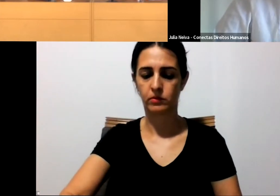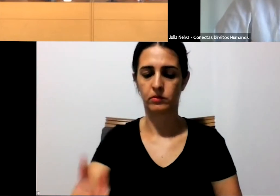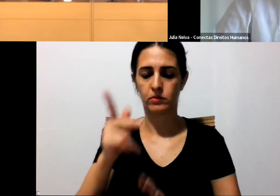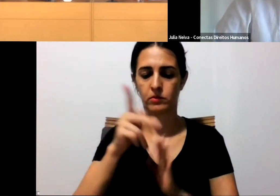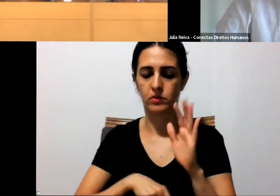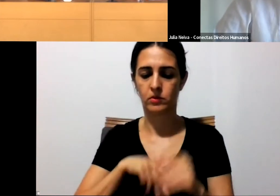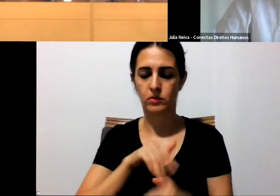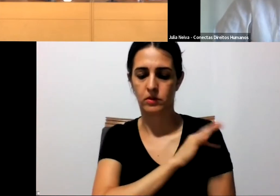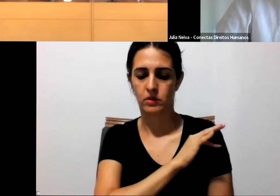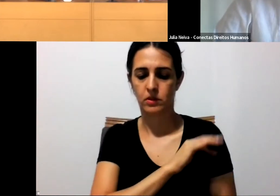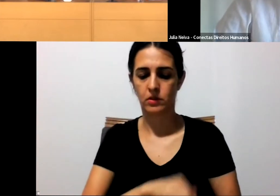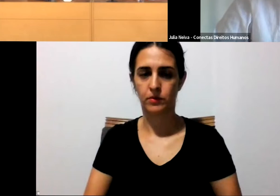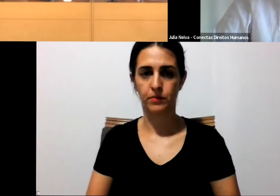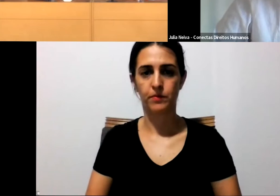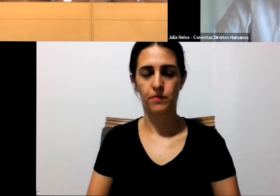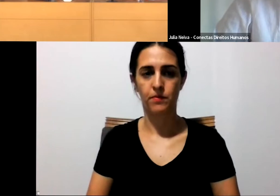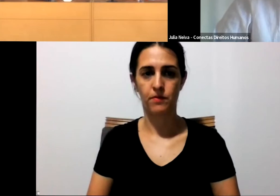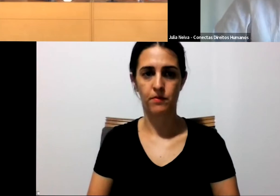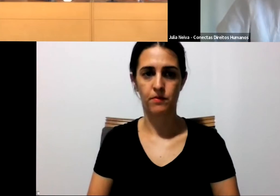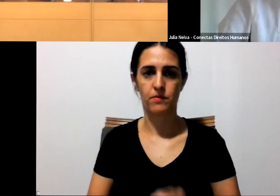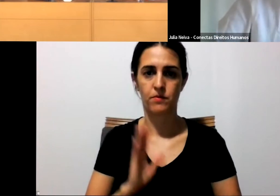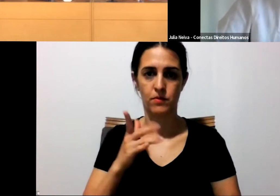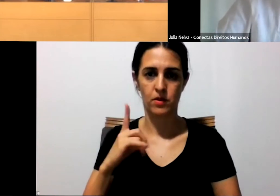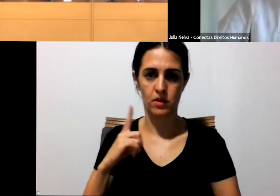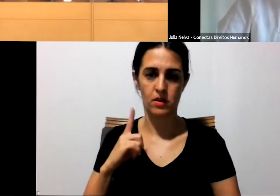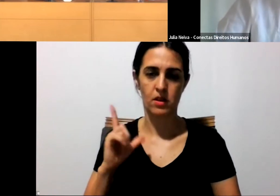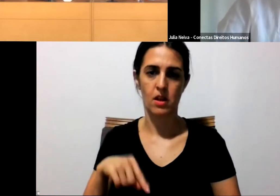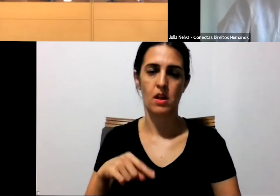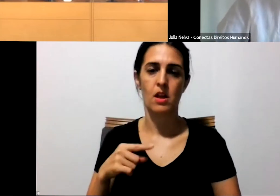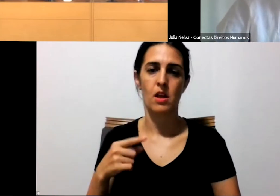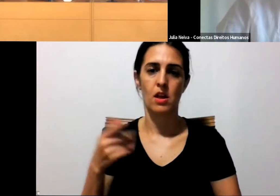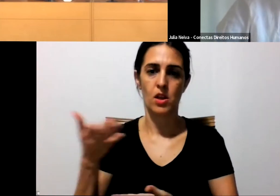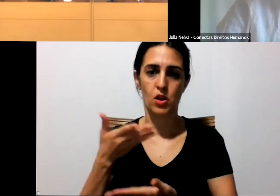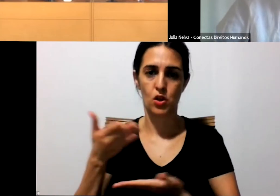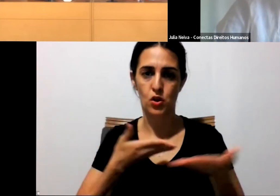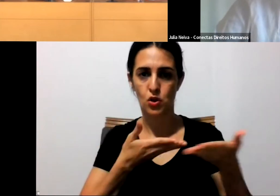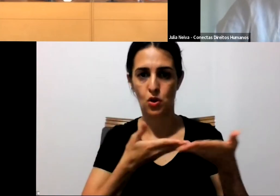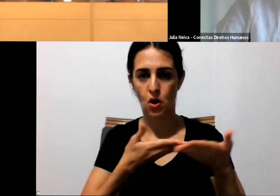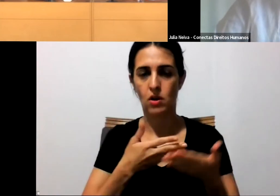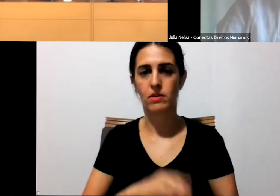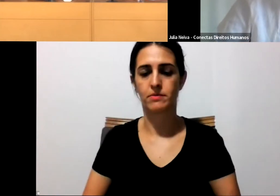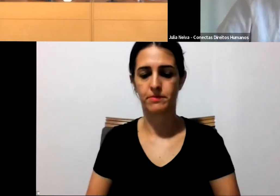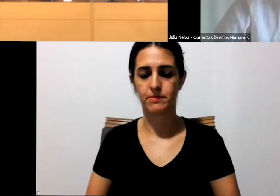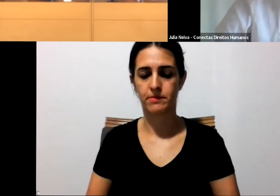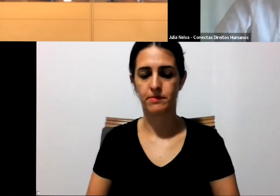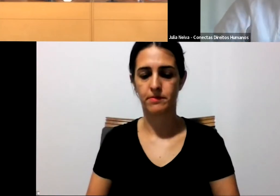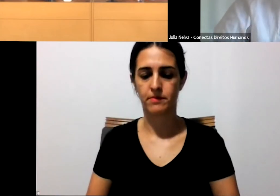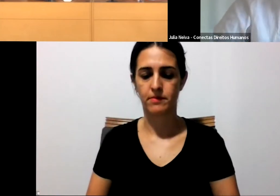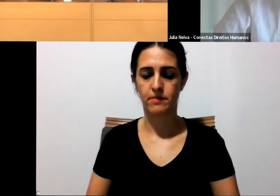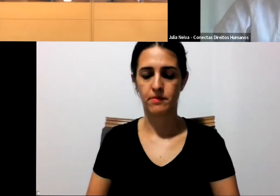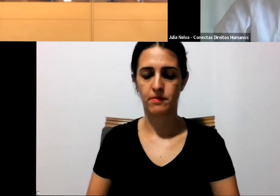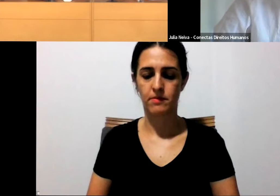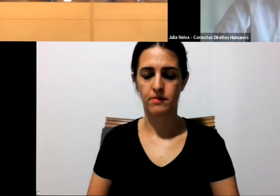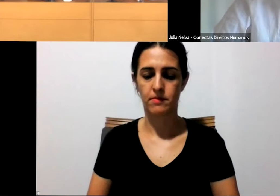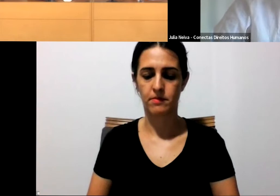many public interactions because it's in the ball more in the camp of our members. So what